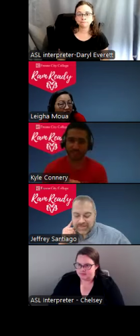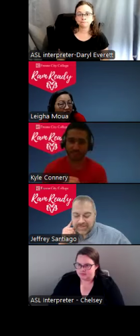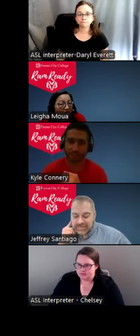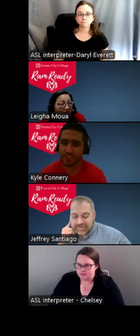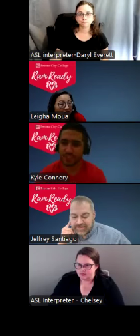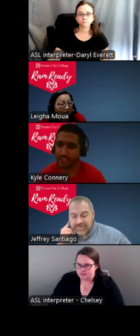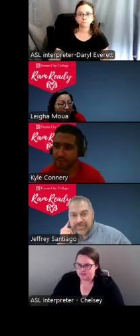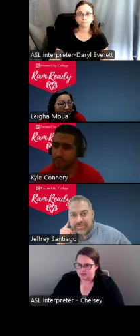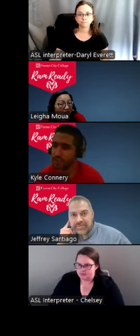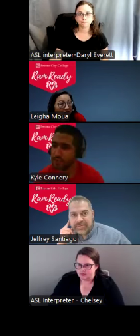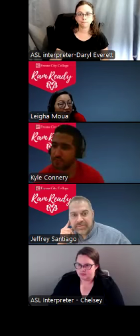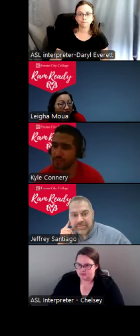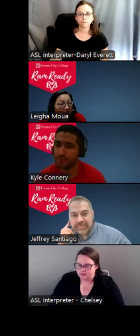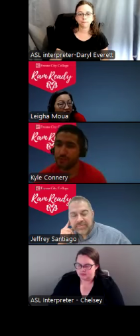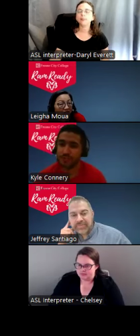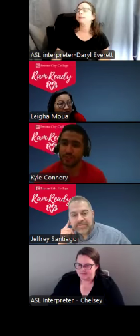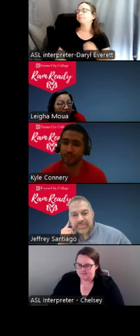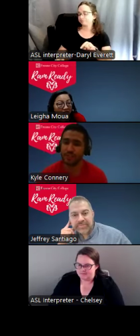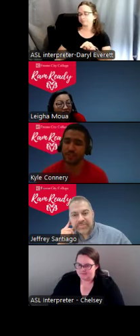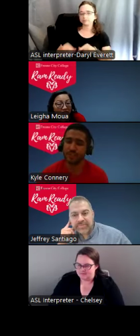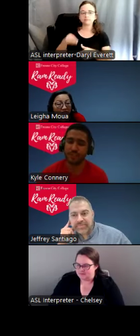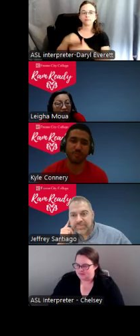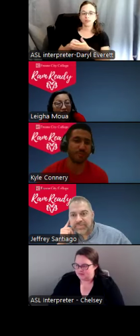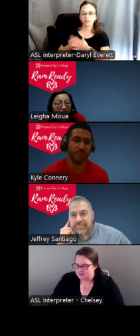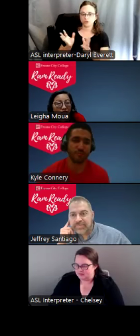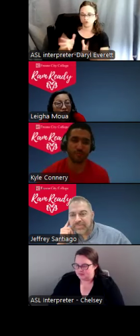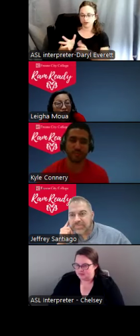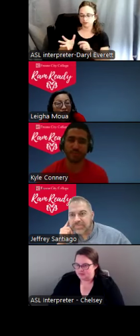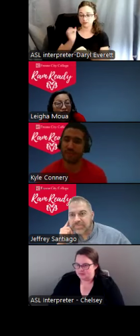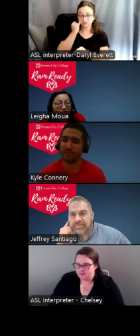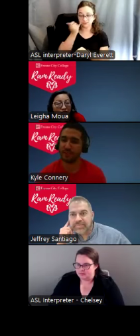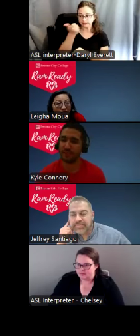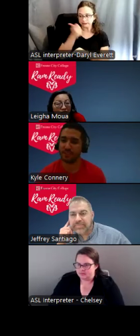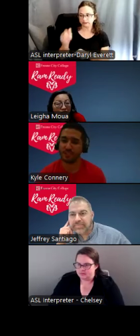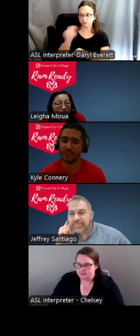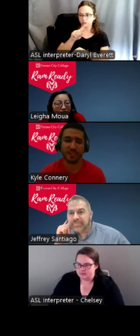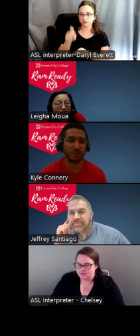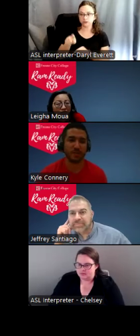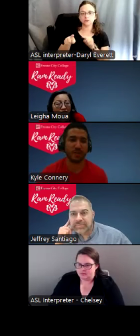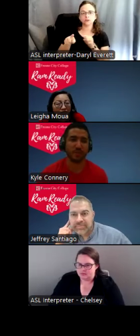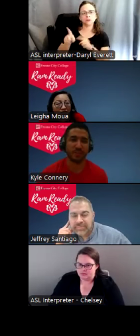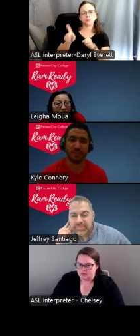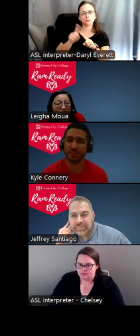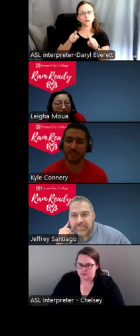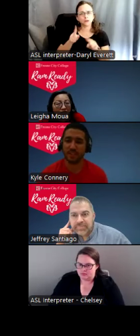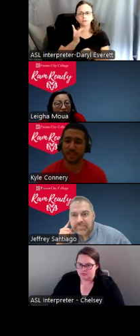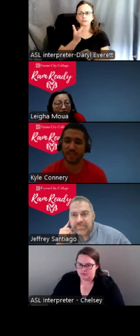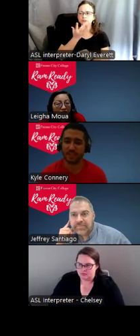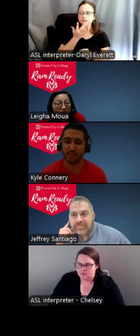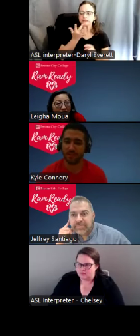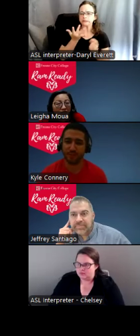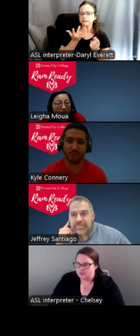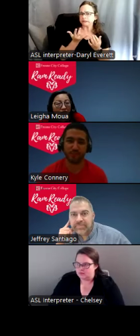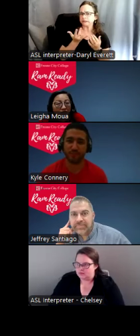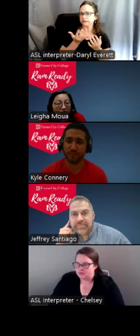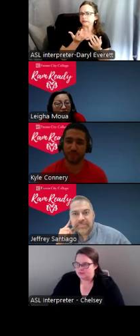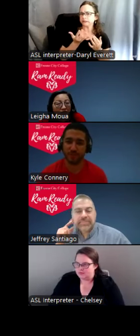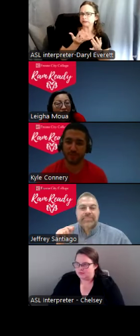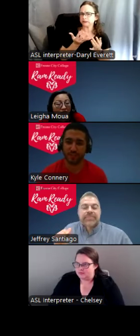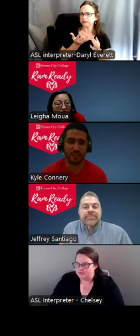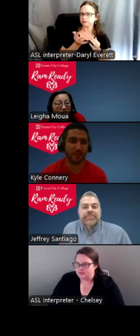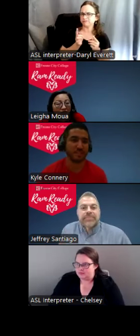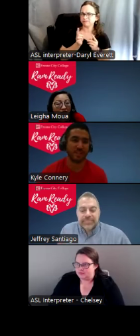Yeah, so I just put in the chat, everyone. So if you do have any questions and you prefer to wait until after just to talk like one-on-one or something like that, if you feel more